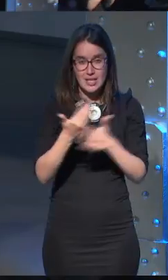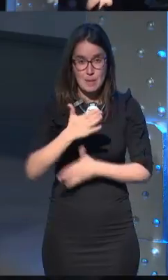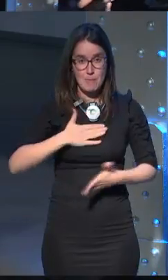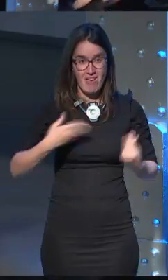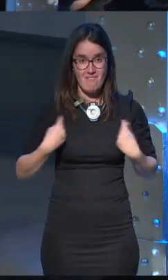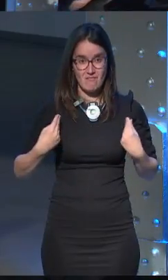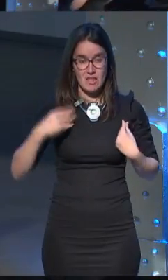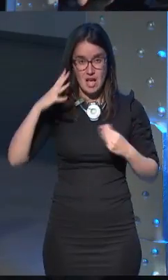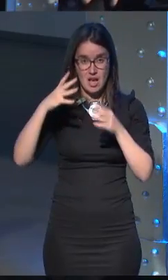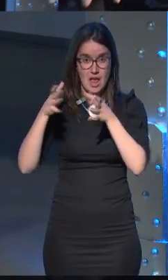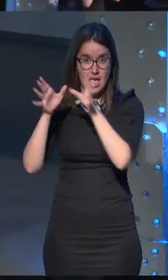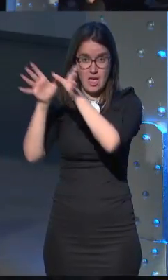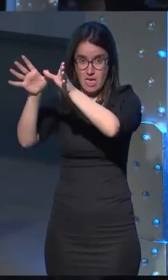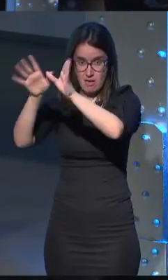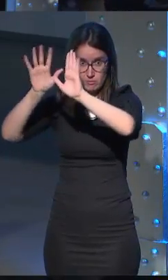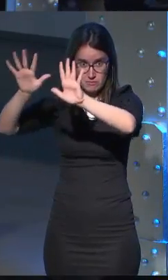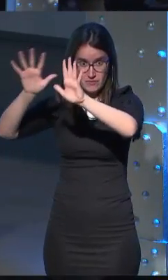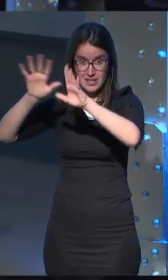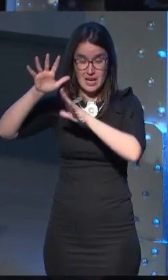Space Station, and